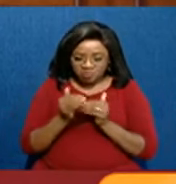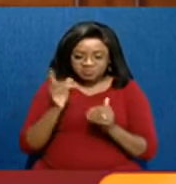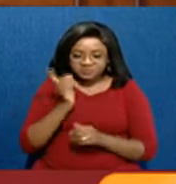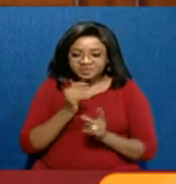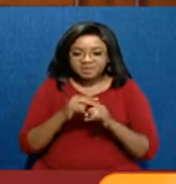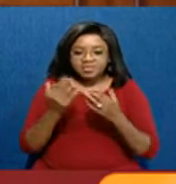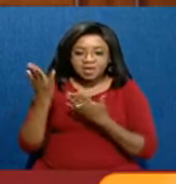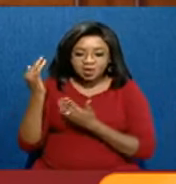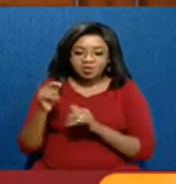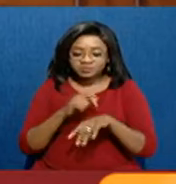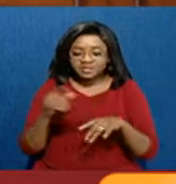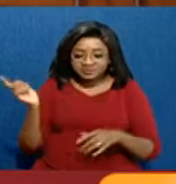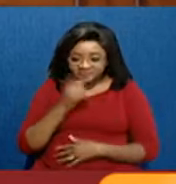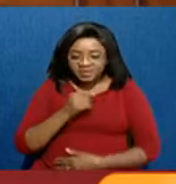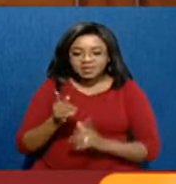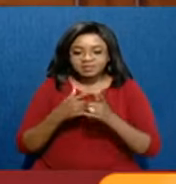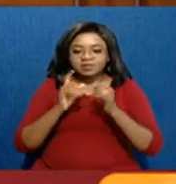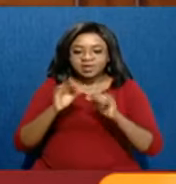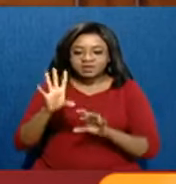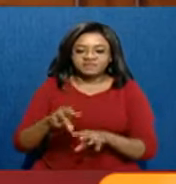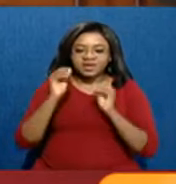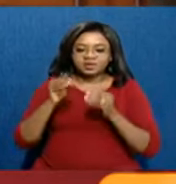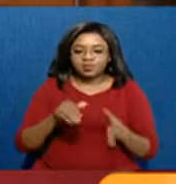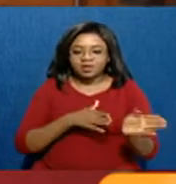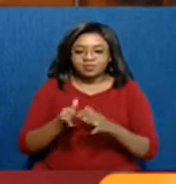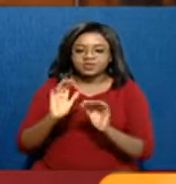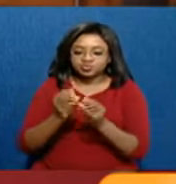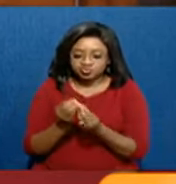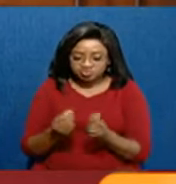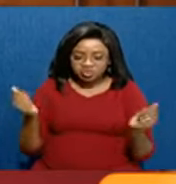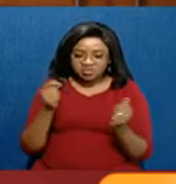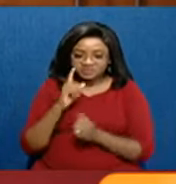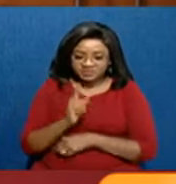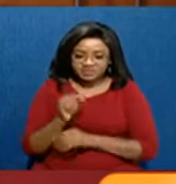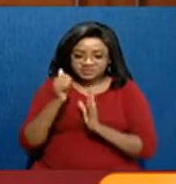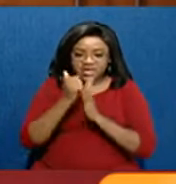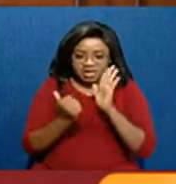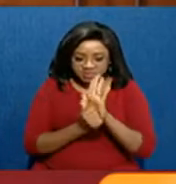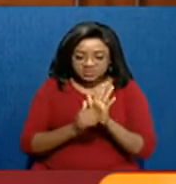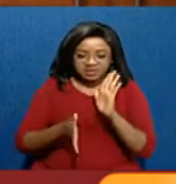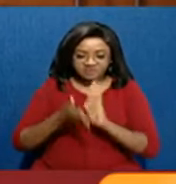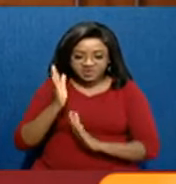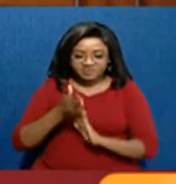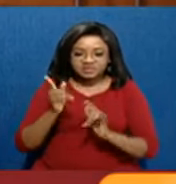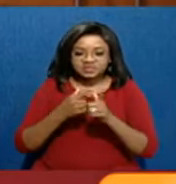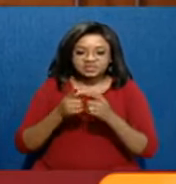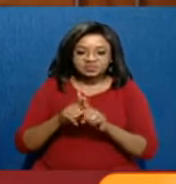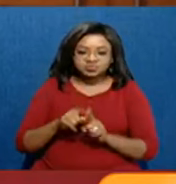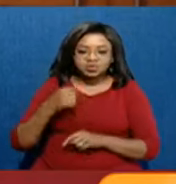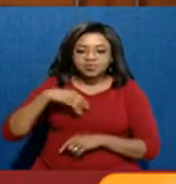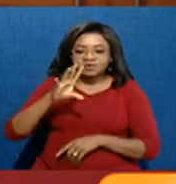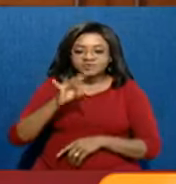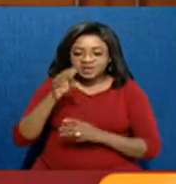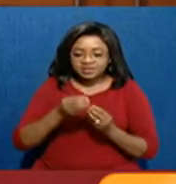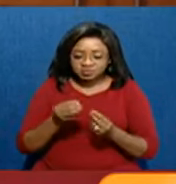hoping that by the end of it all, they will have been able to find a way to move this agenda forward, to find a resolution that has seen